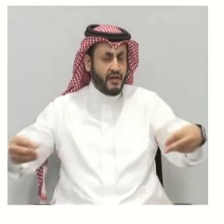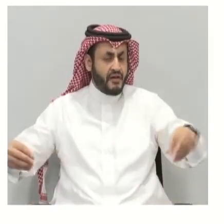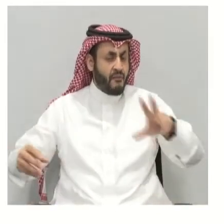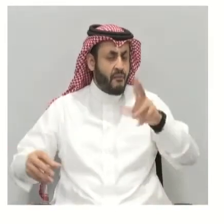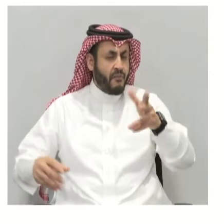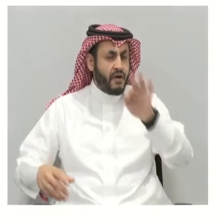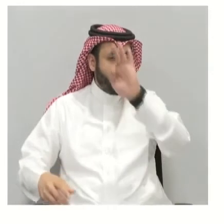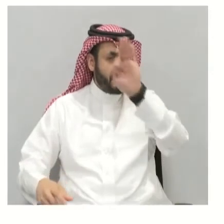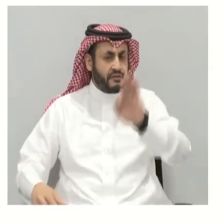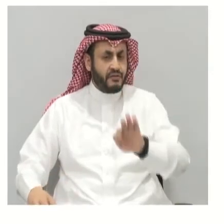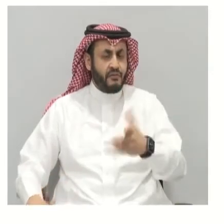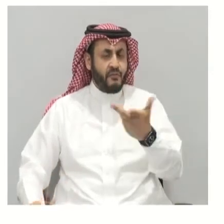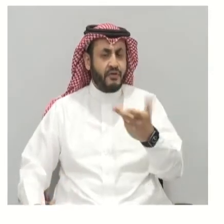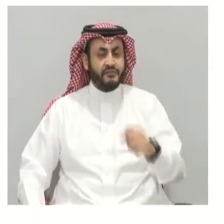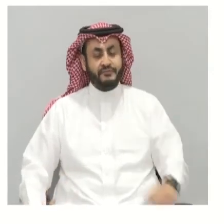Where?